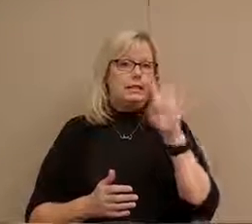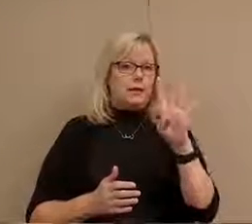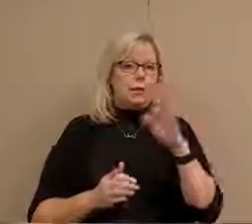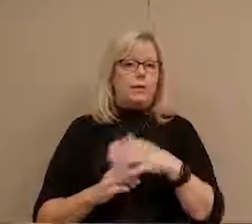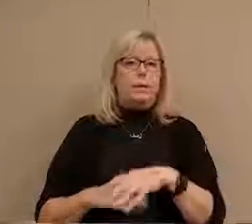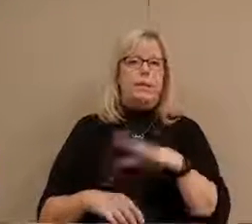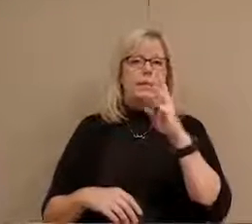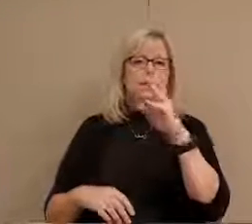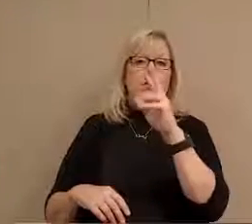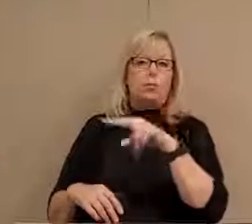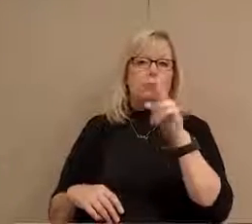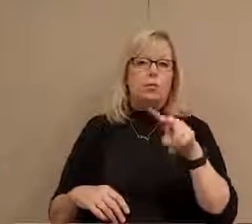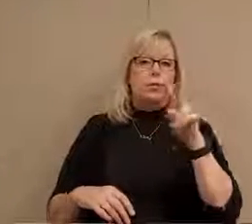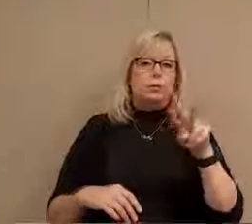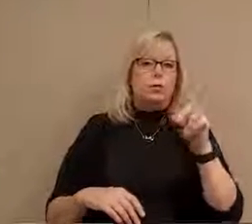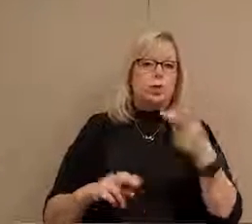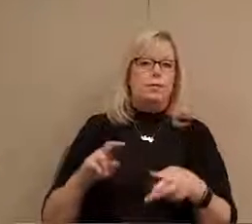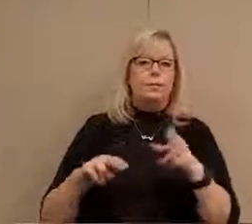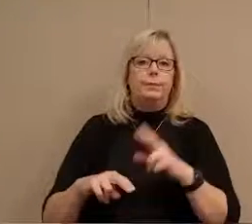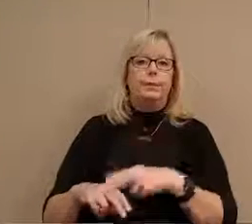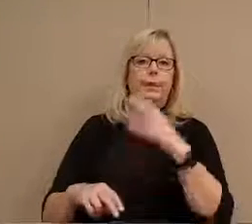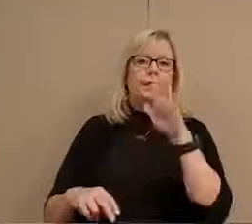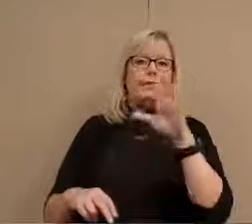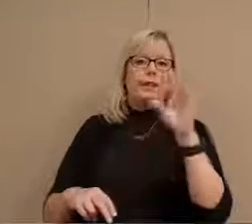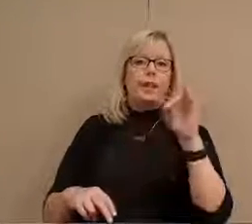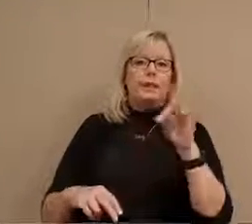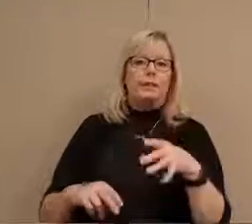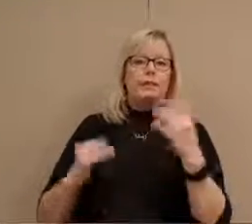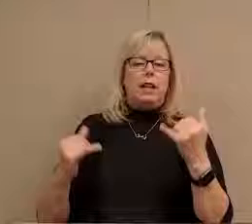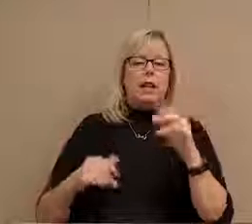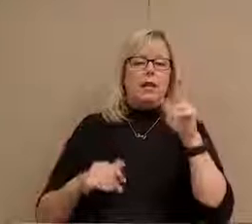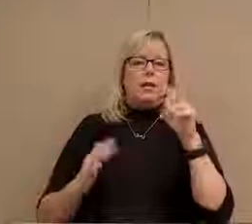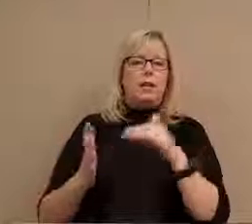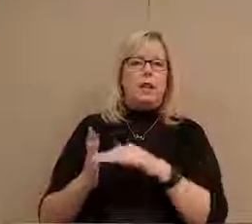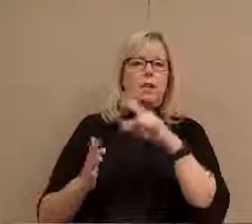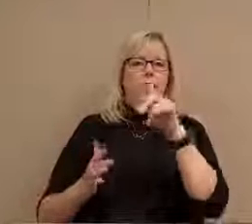2,374. 62221, up 58 to